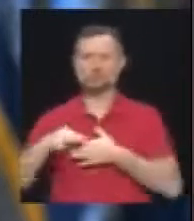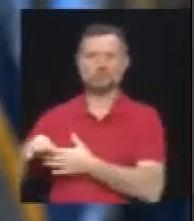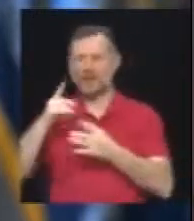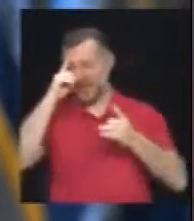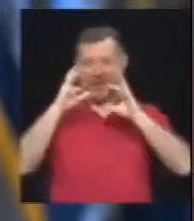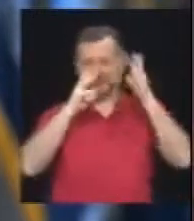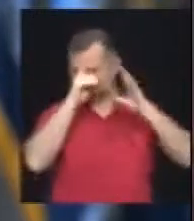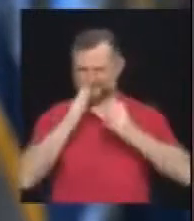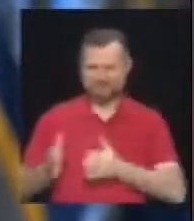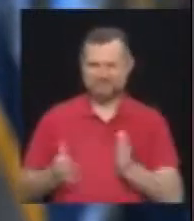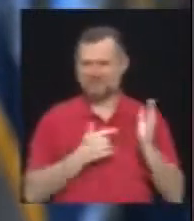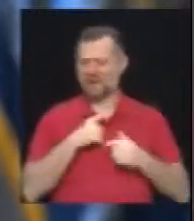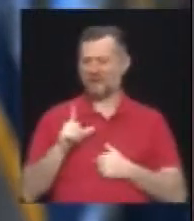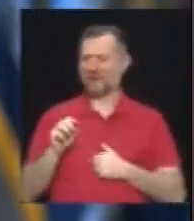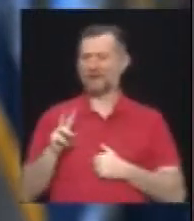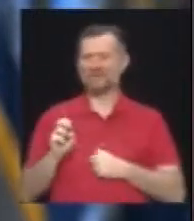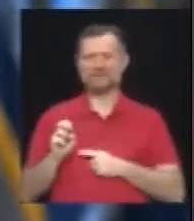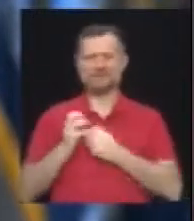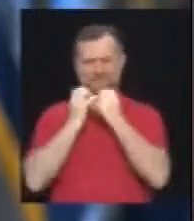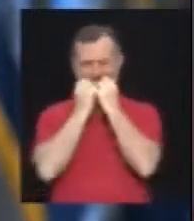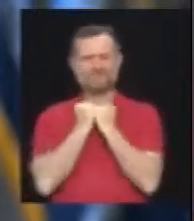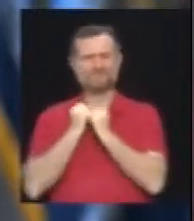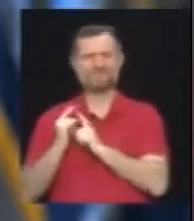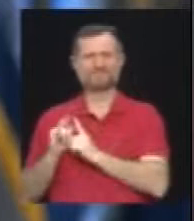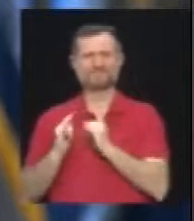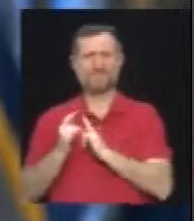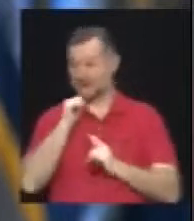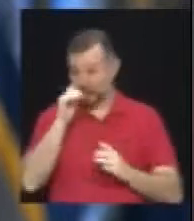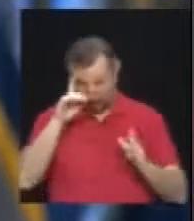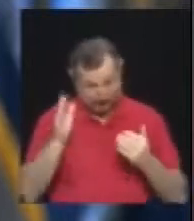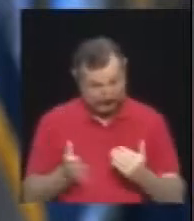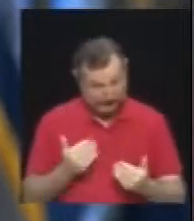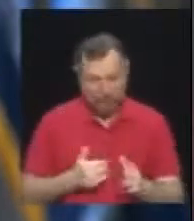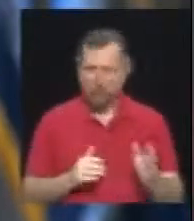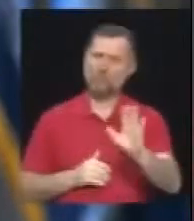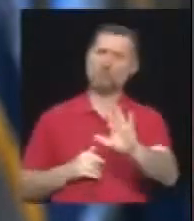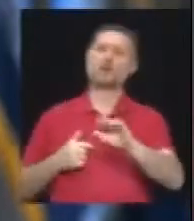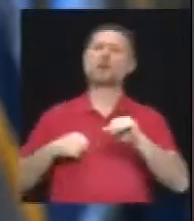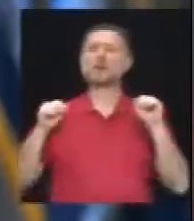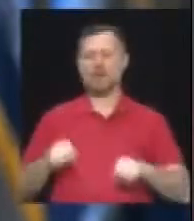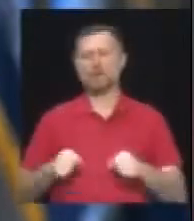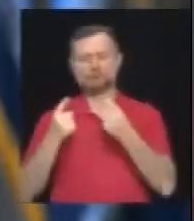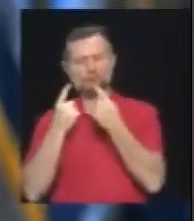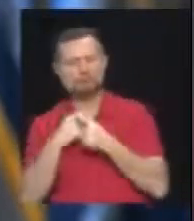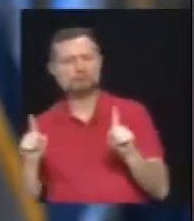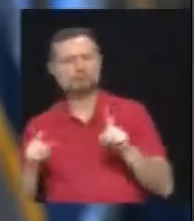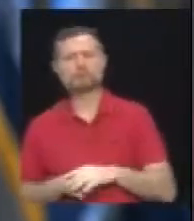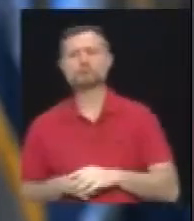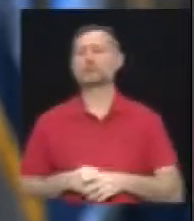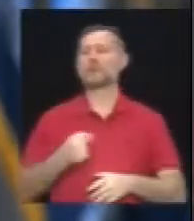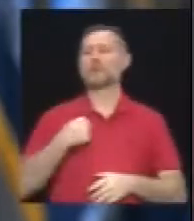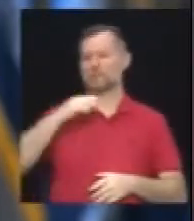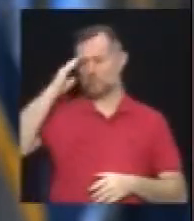hate. It's not easy, but it's possible. And I know it's true because